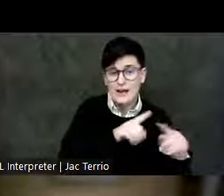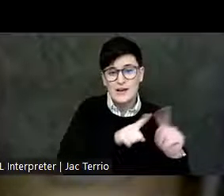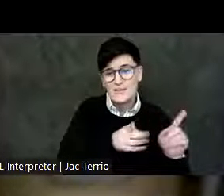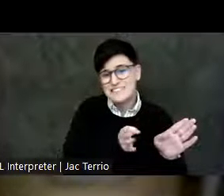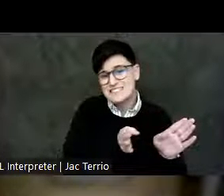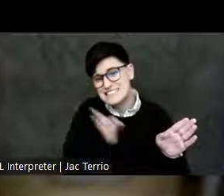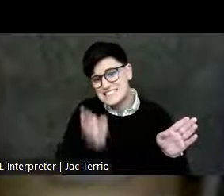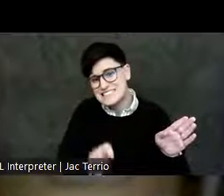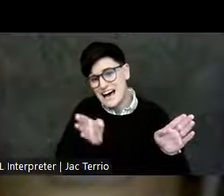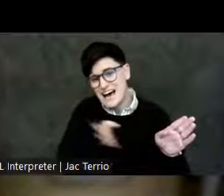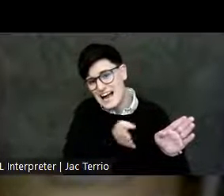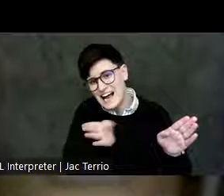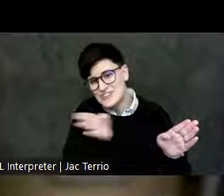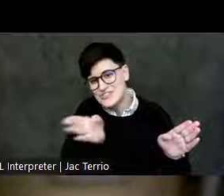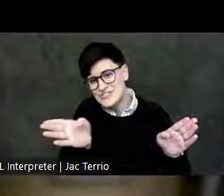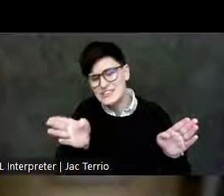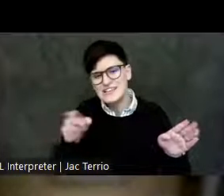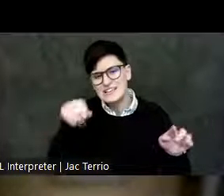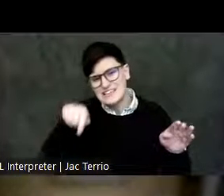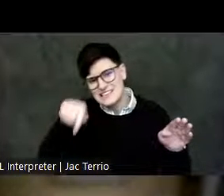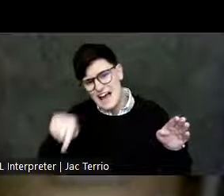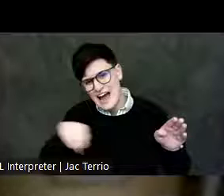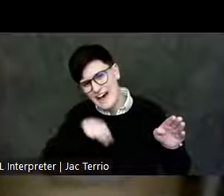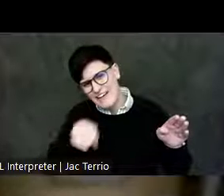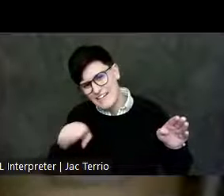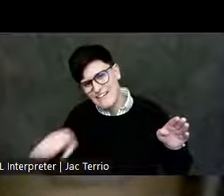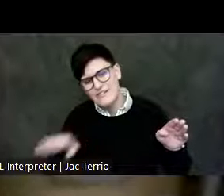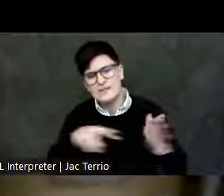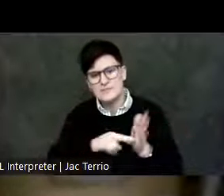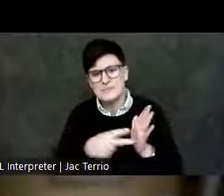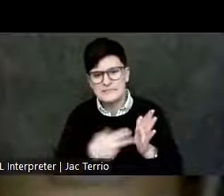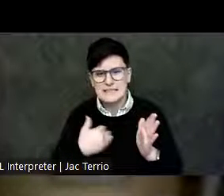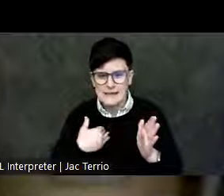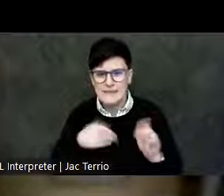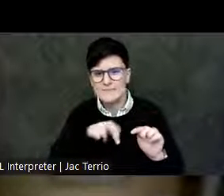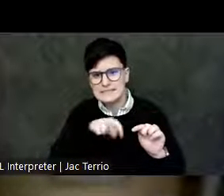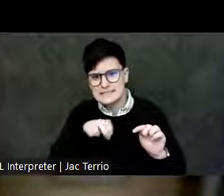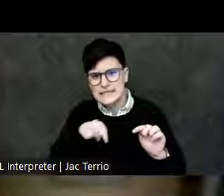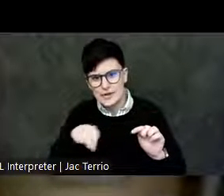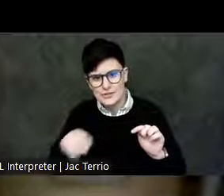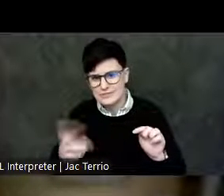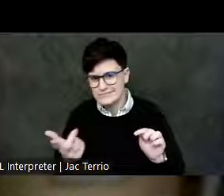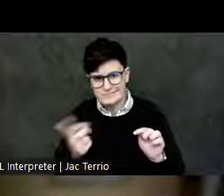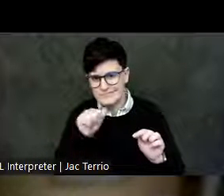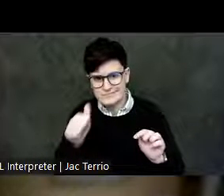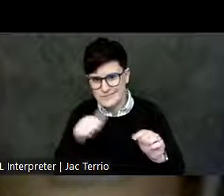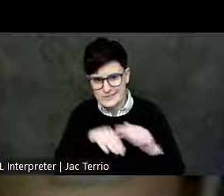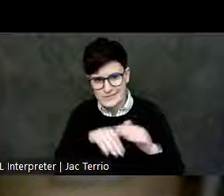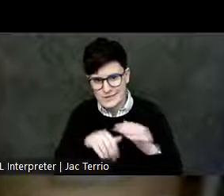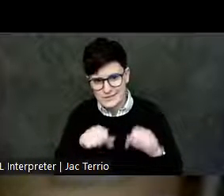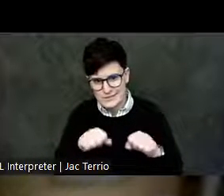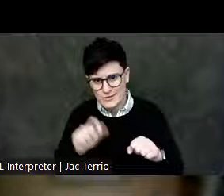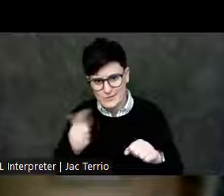down in the lower section of a building. So there's stairs. And they're not usually accessible, but